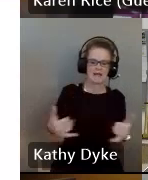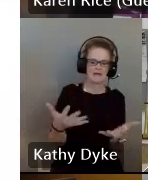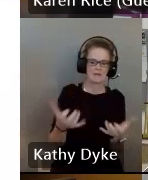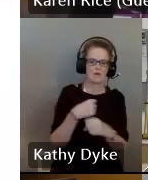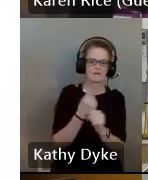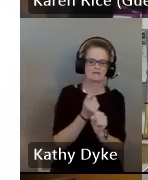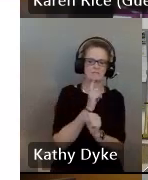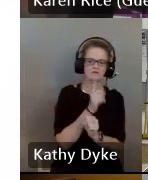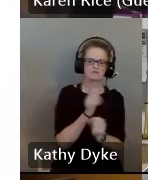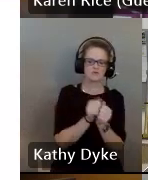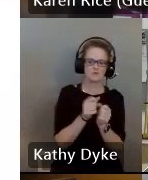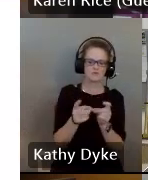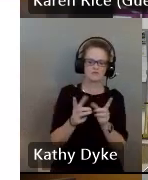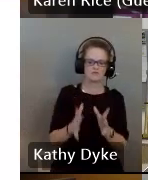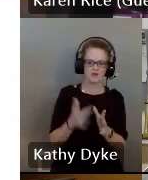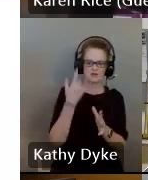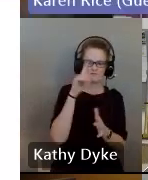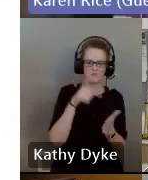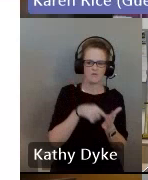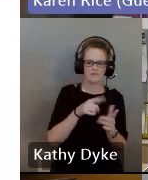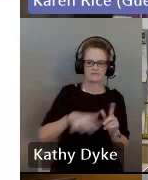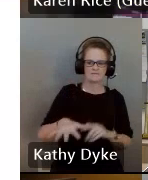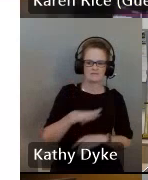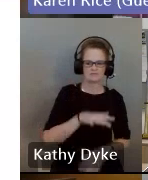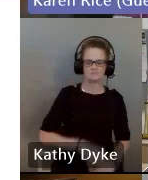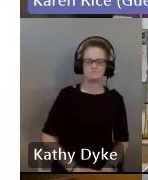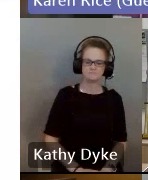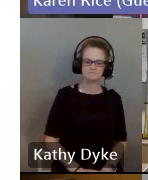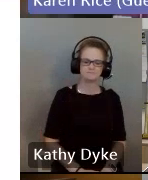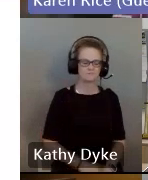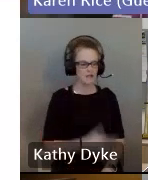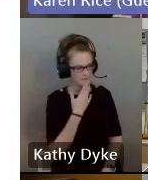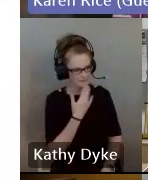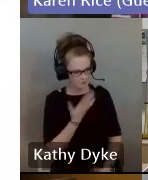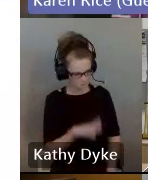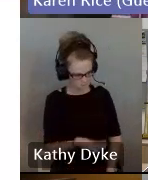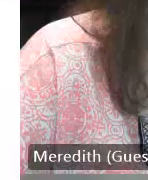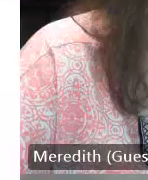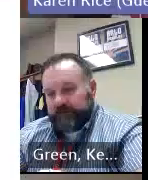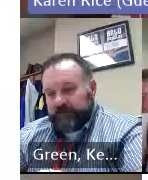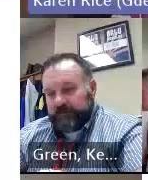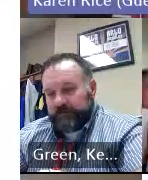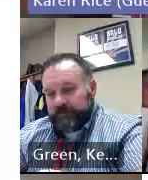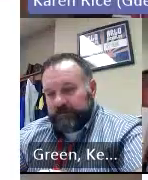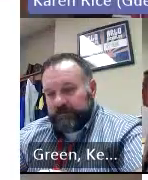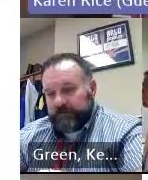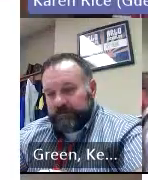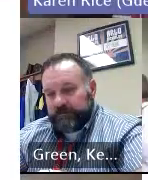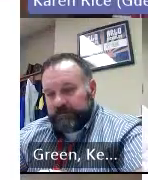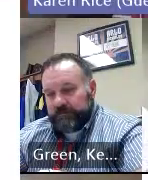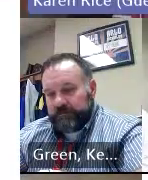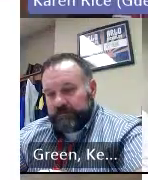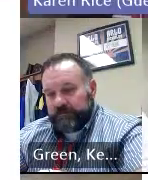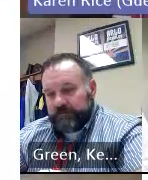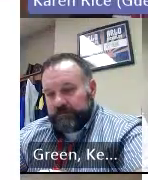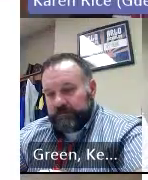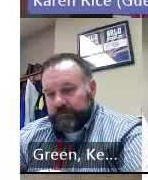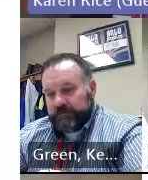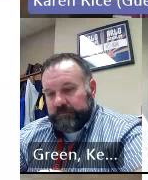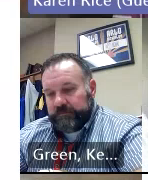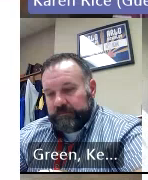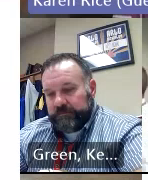that up with our director for the division. So. Perfect. Thank you. Yes. And like I said, there's different things that we've learned from different